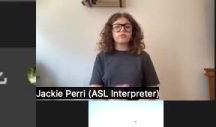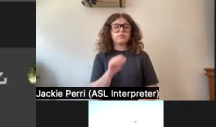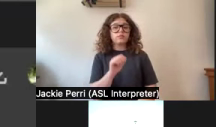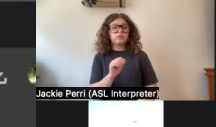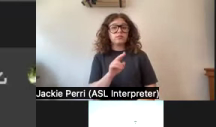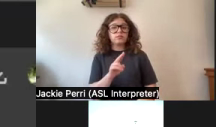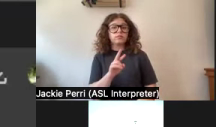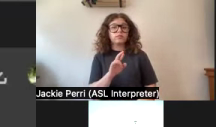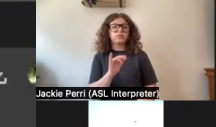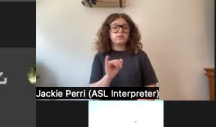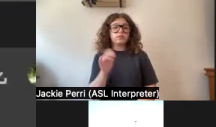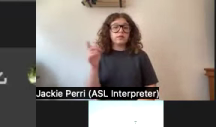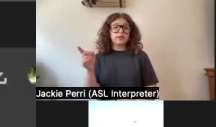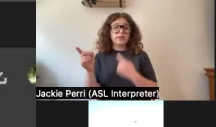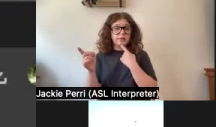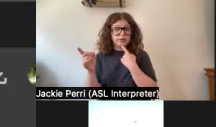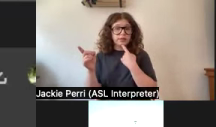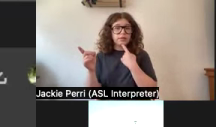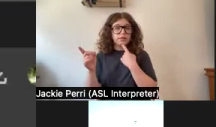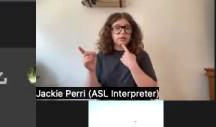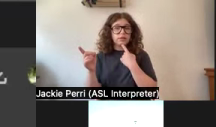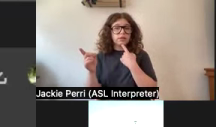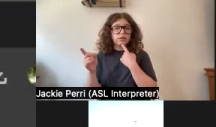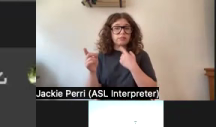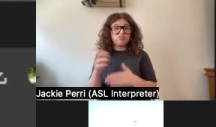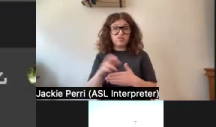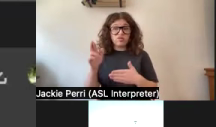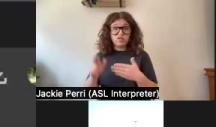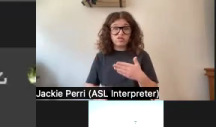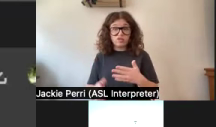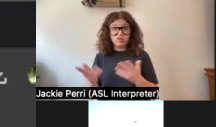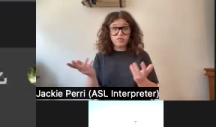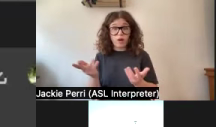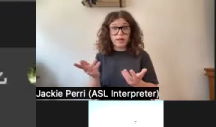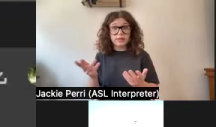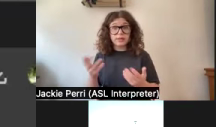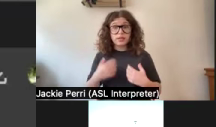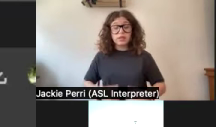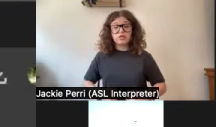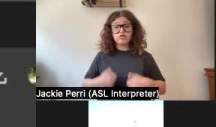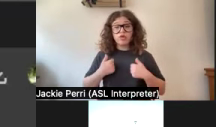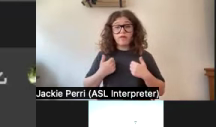Sex Ed Works Sex es Ed el Works is the result of survivors,